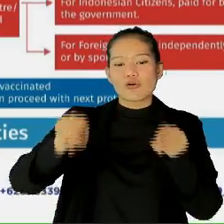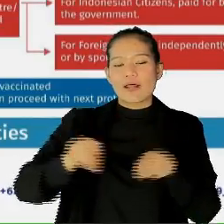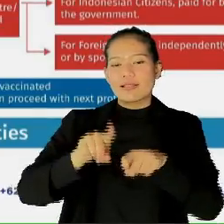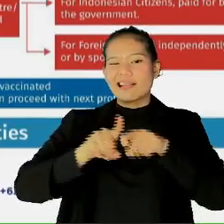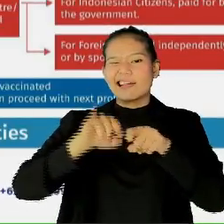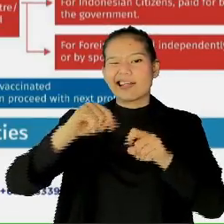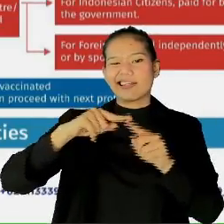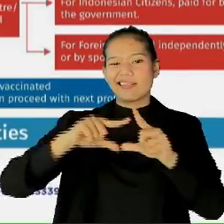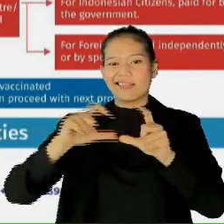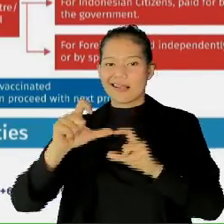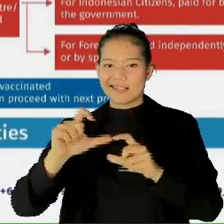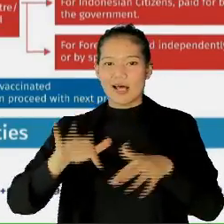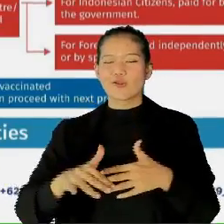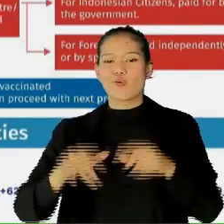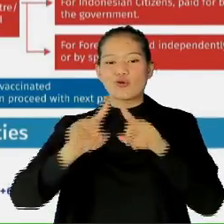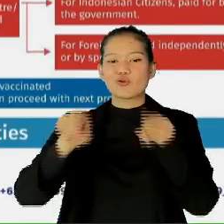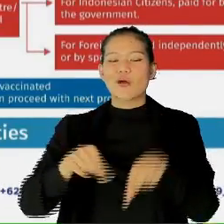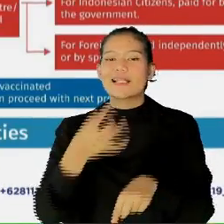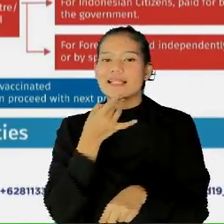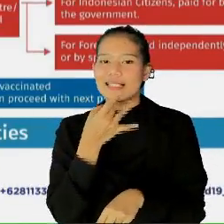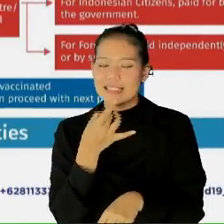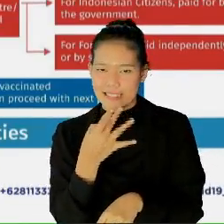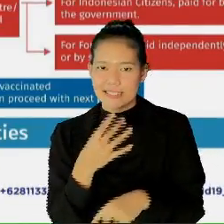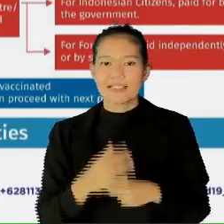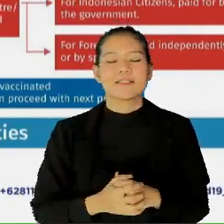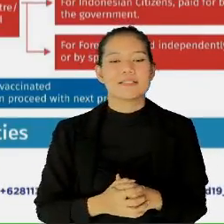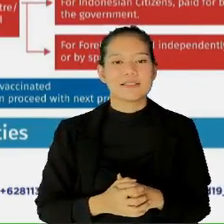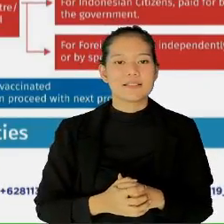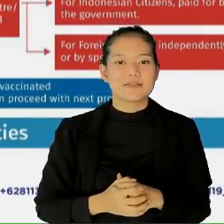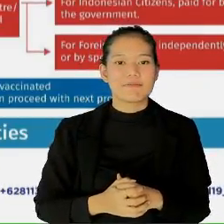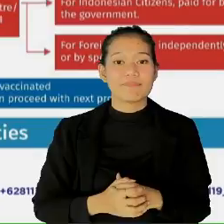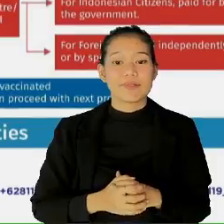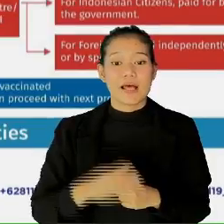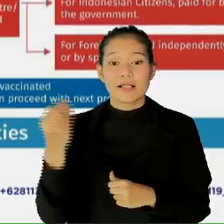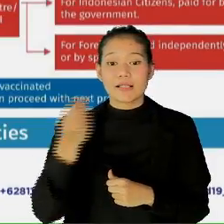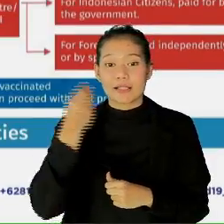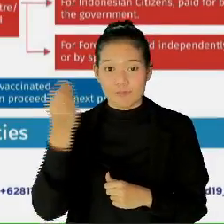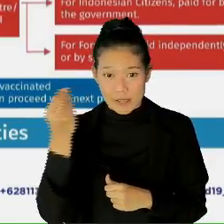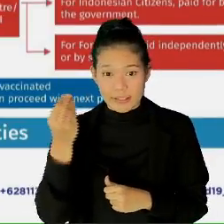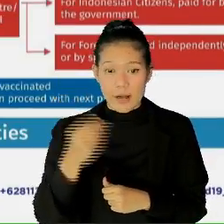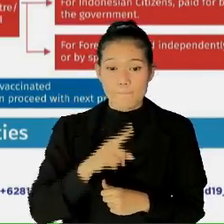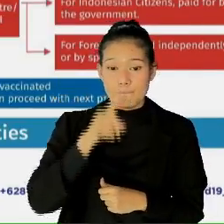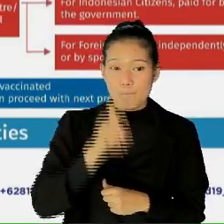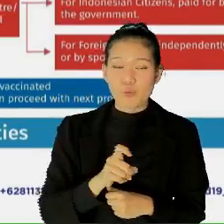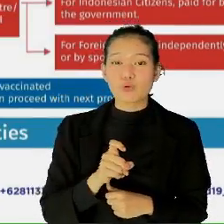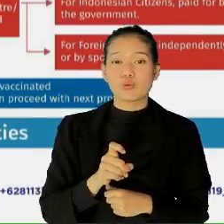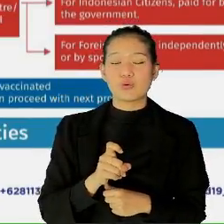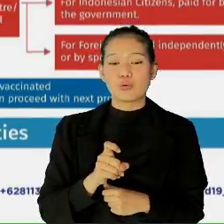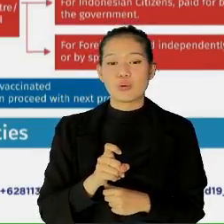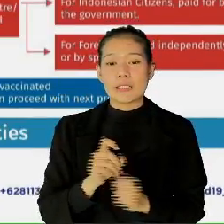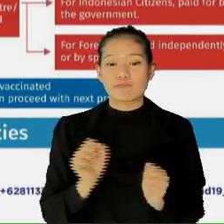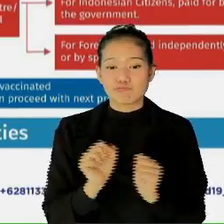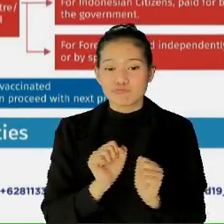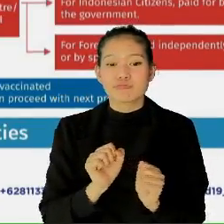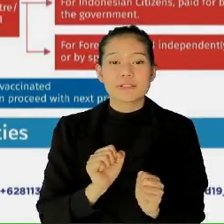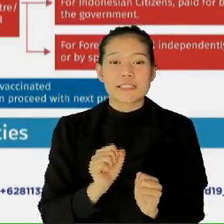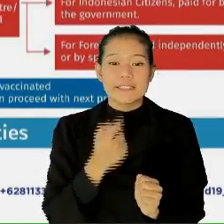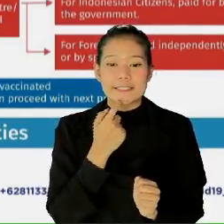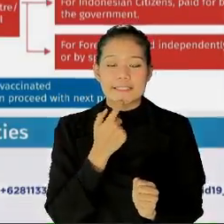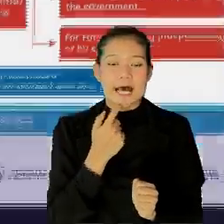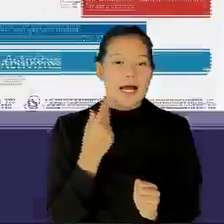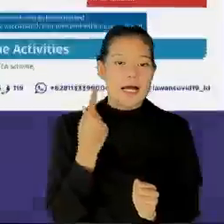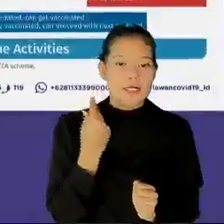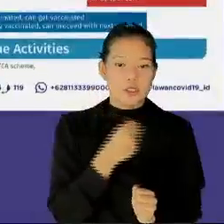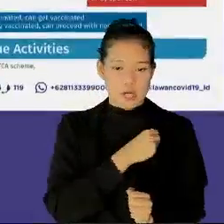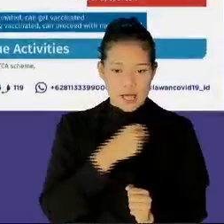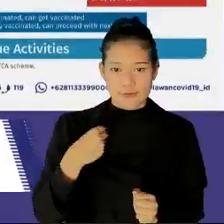or KITAP holders. And travelers with certain medical reasons, both Indonesia citizens and